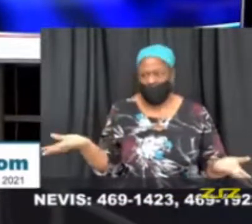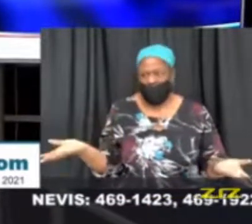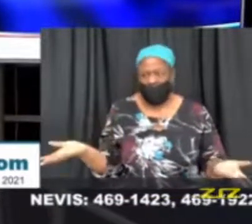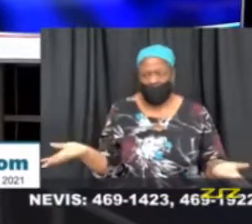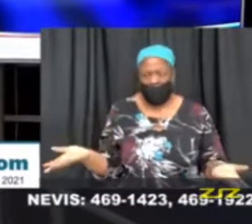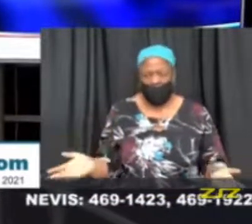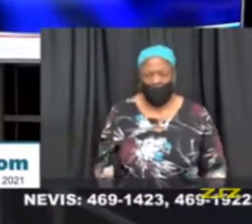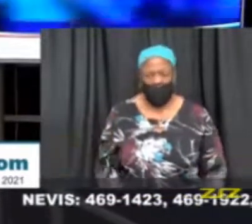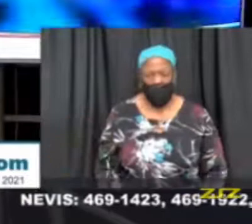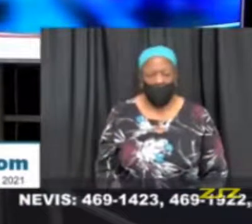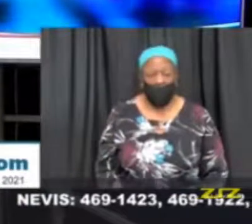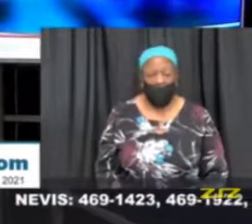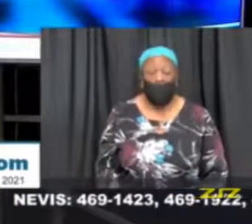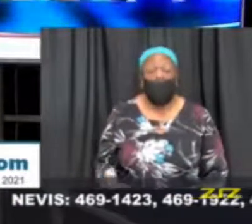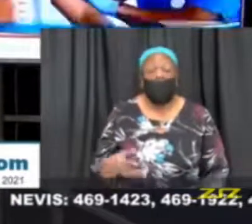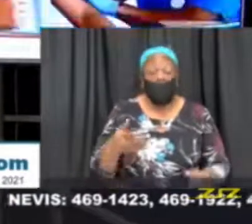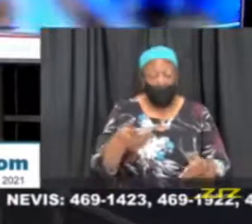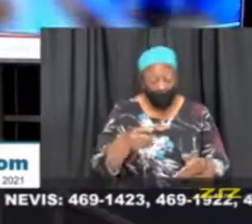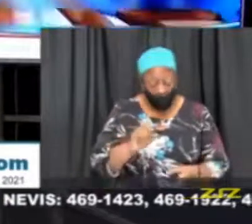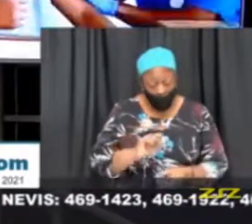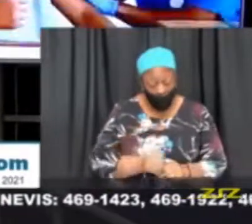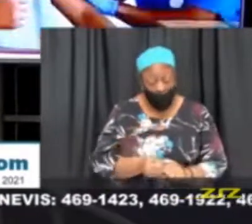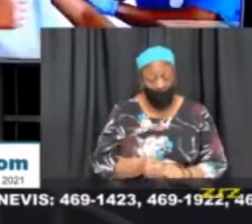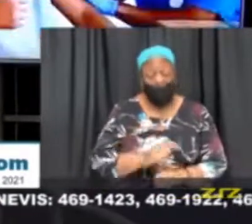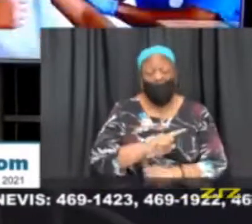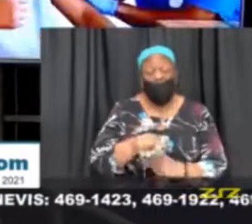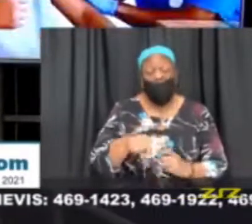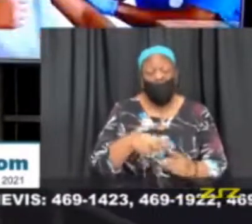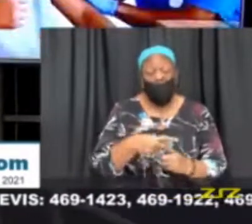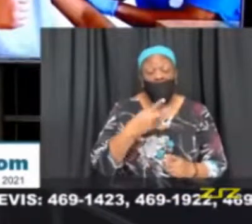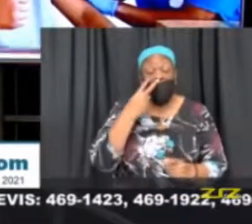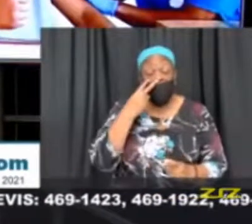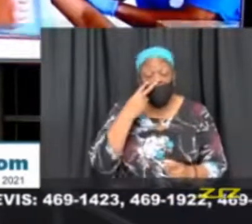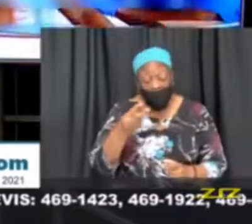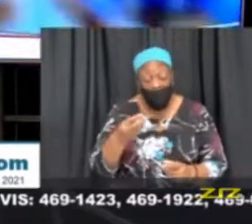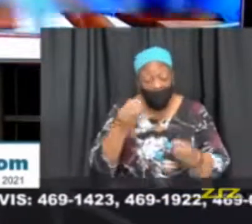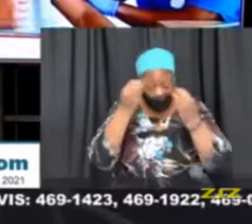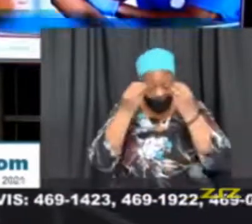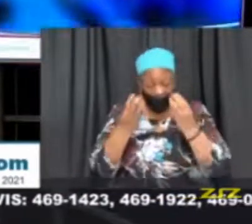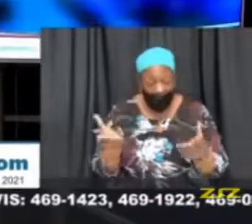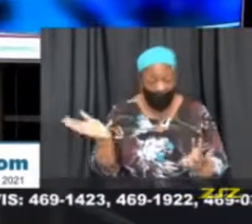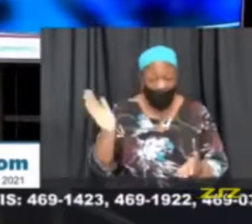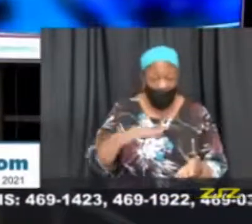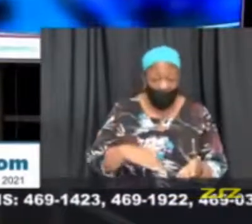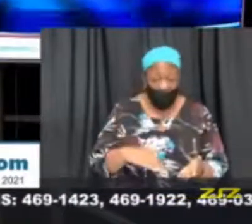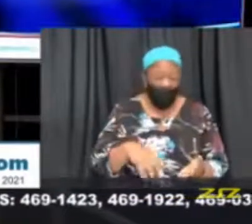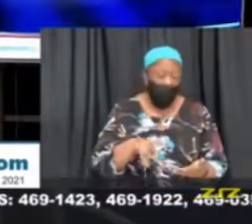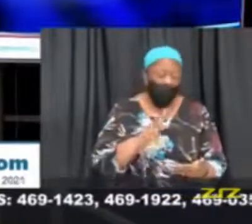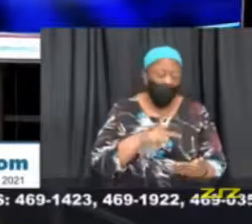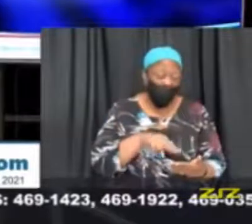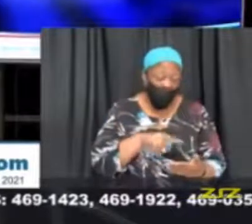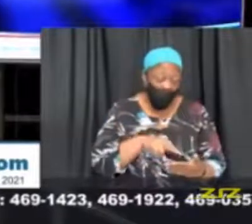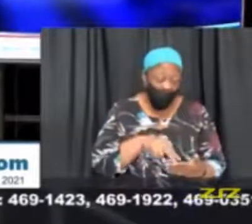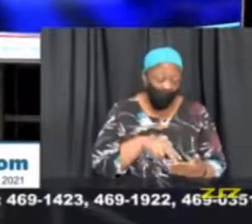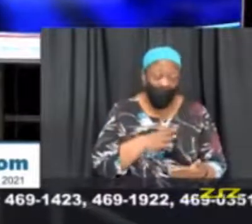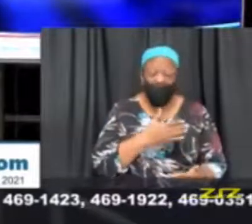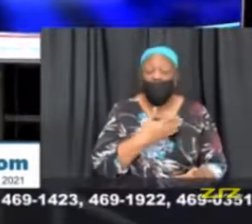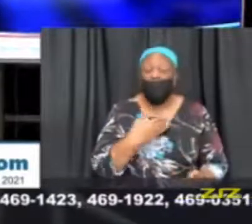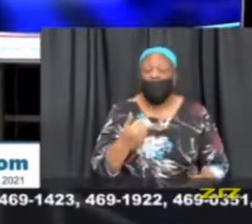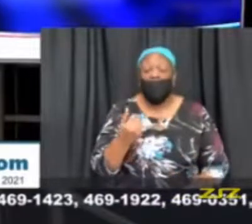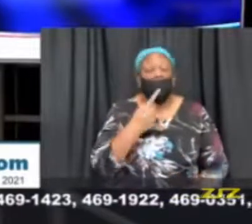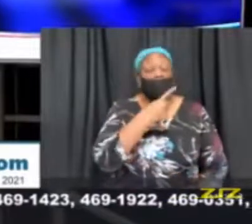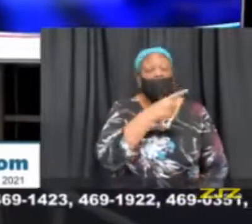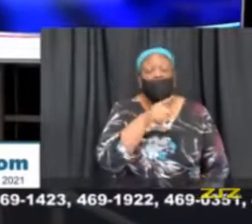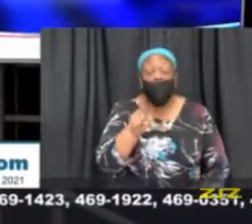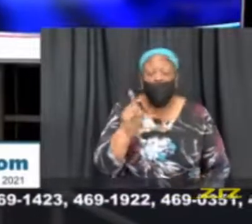media. And so therefore, we have to be discerning in terms of the information that we are being fed.